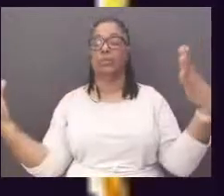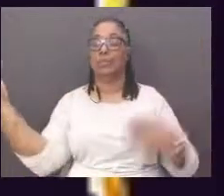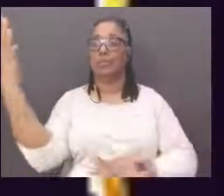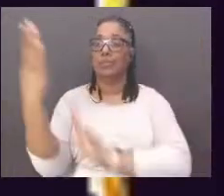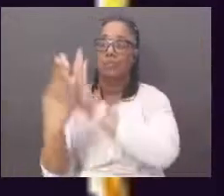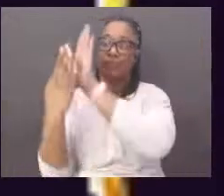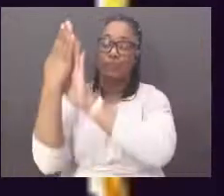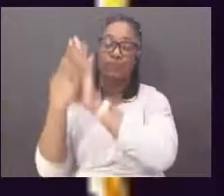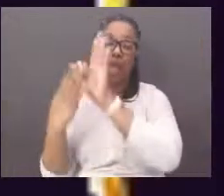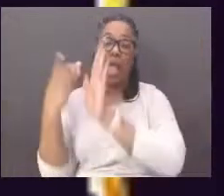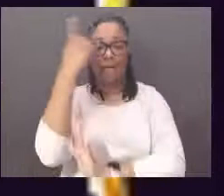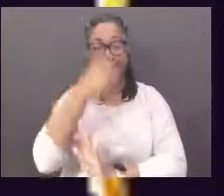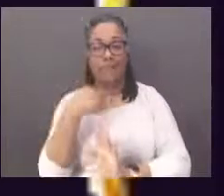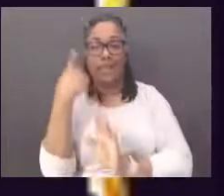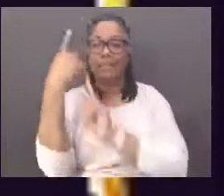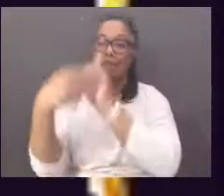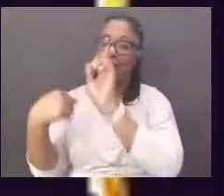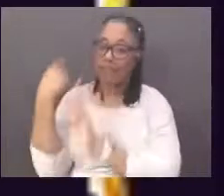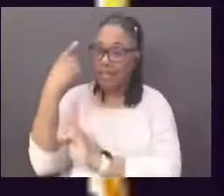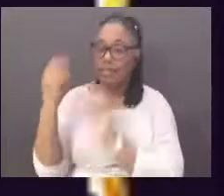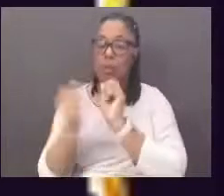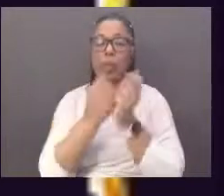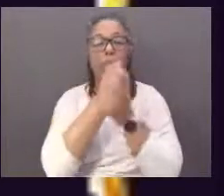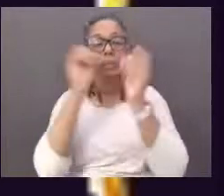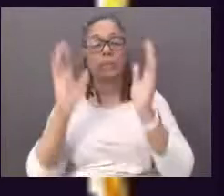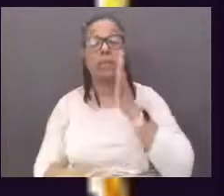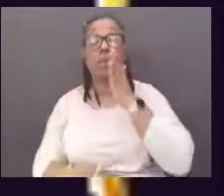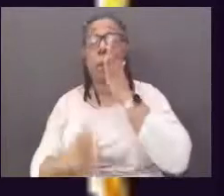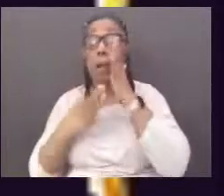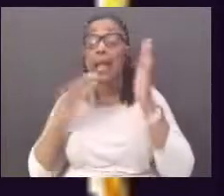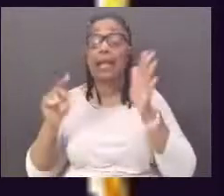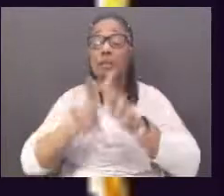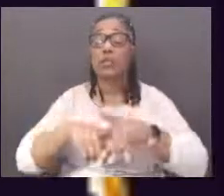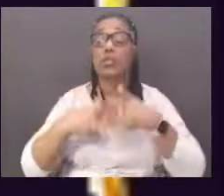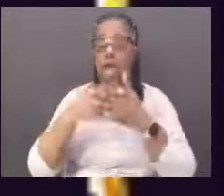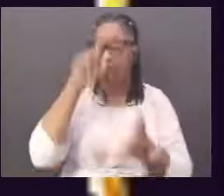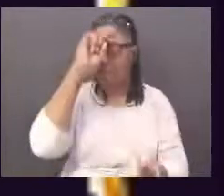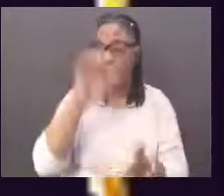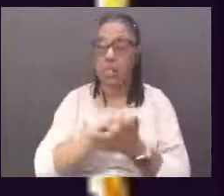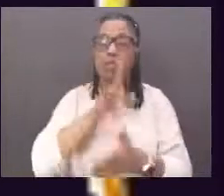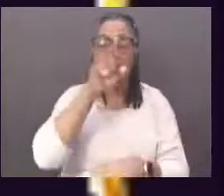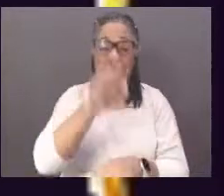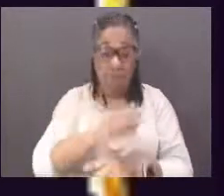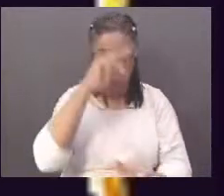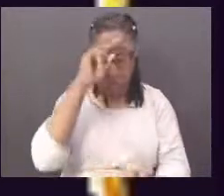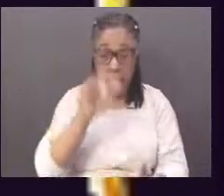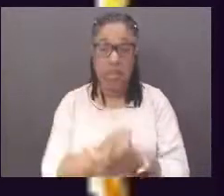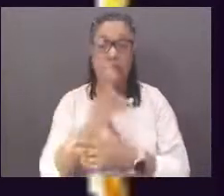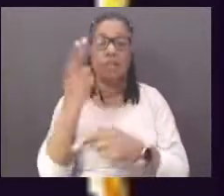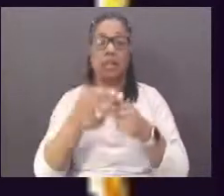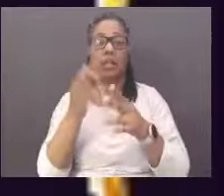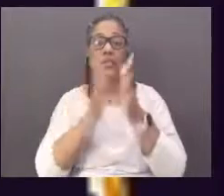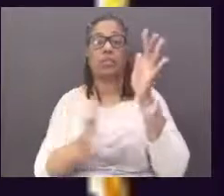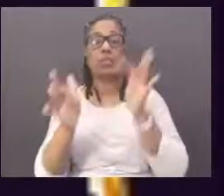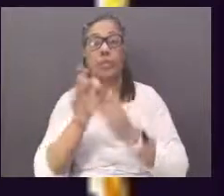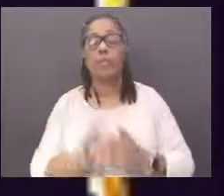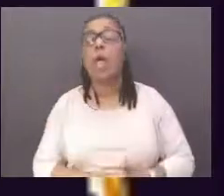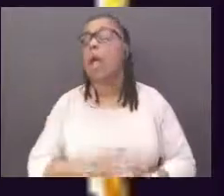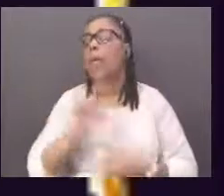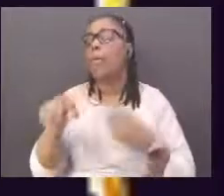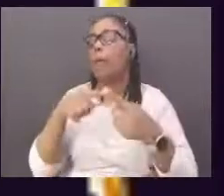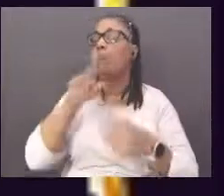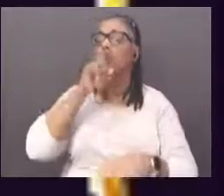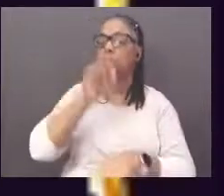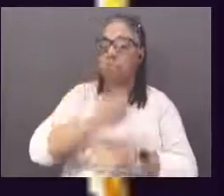risen Savior and truly believe in the name of Jesus. And once you believe in the name of Jesus, you can begin